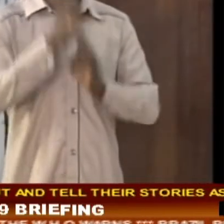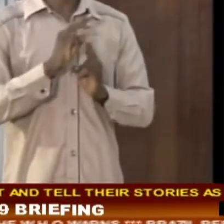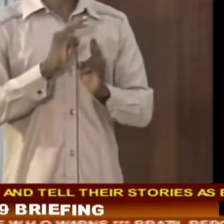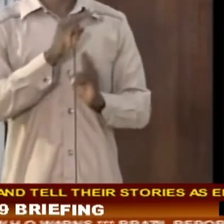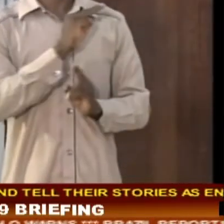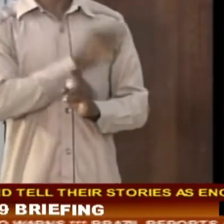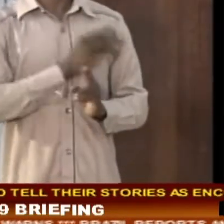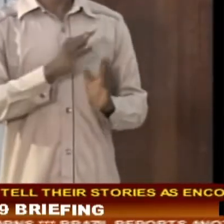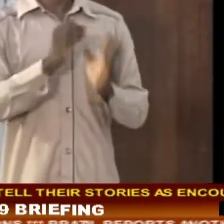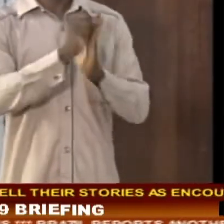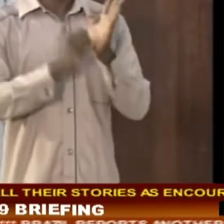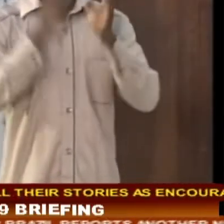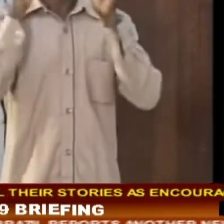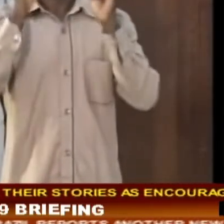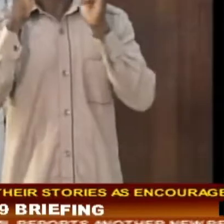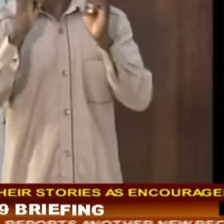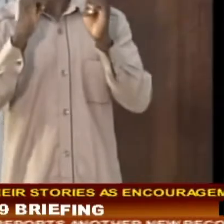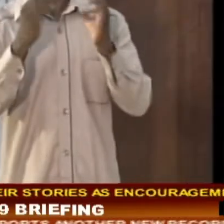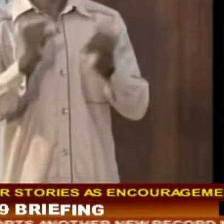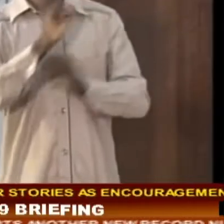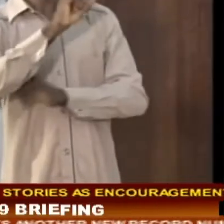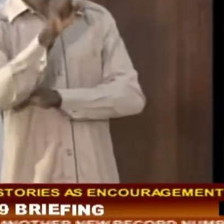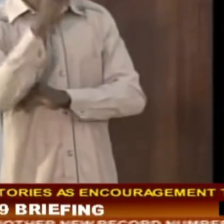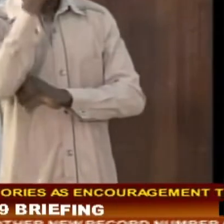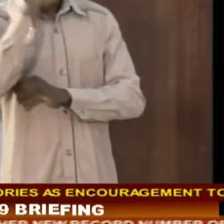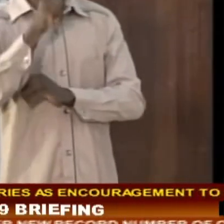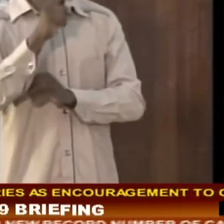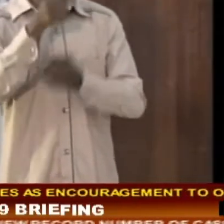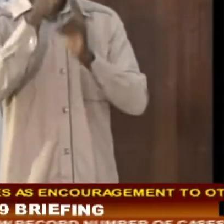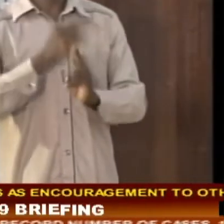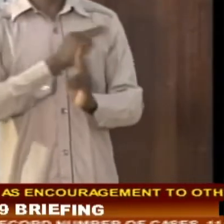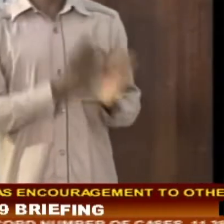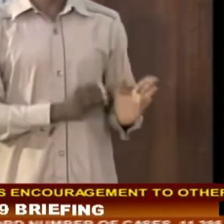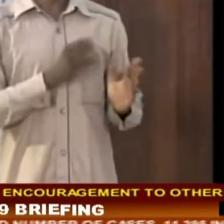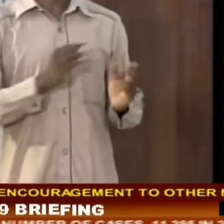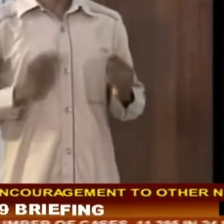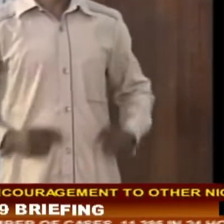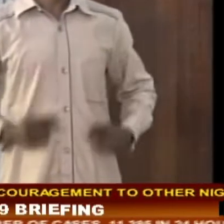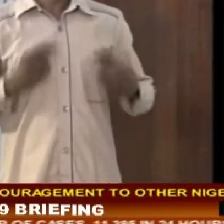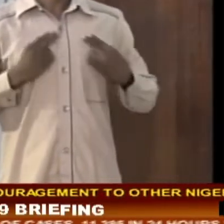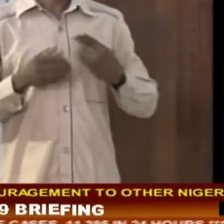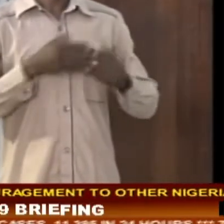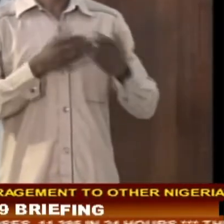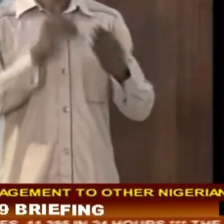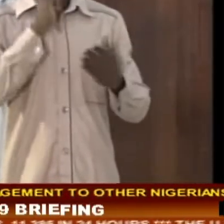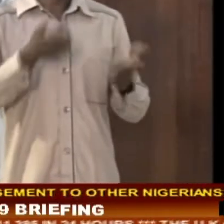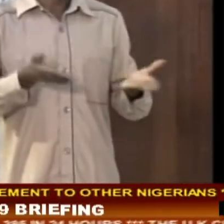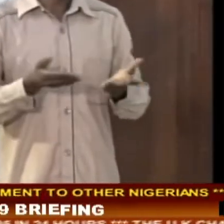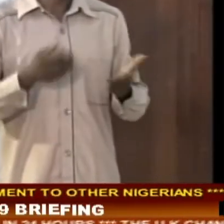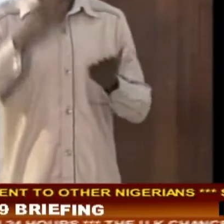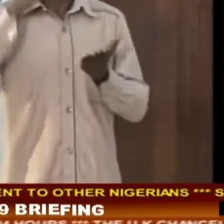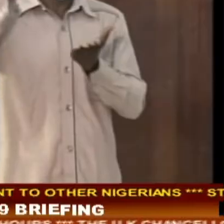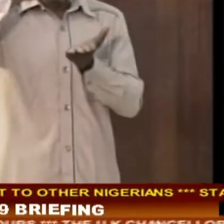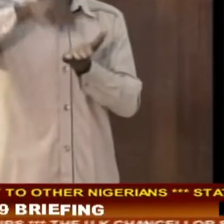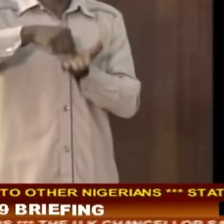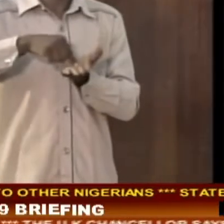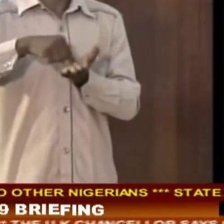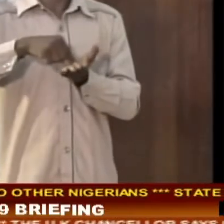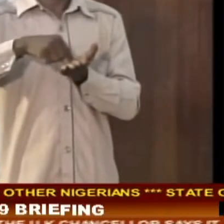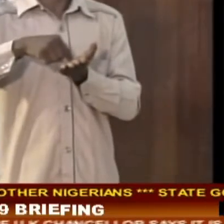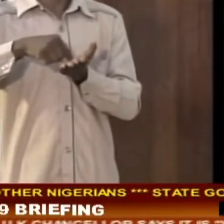State education there's a question for honorable minister of humanitarian Affairs but she's not here it's been noted